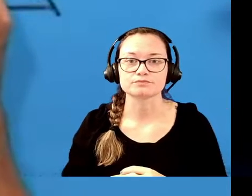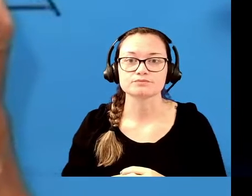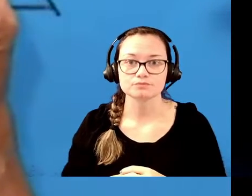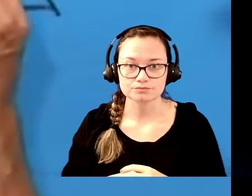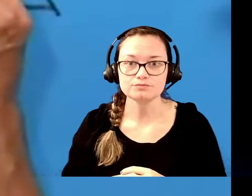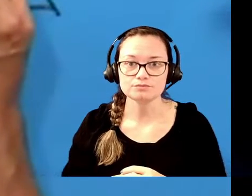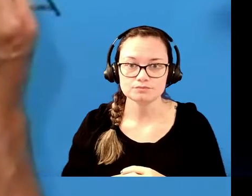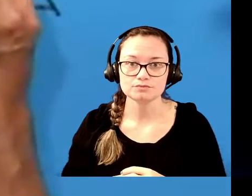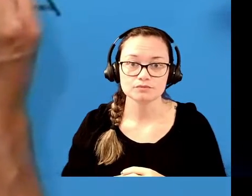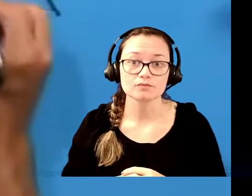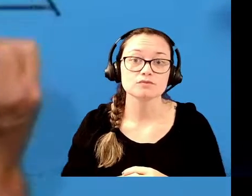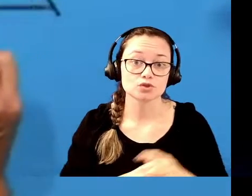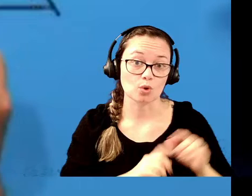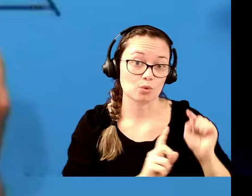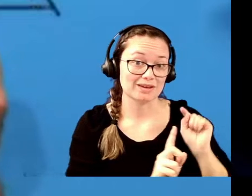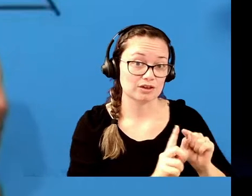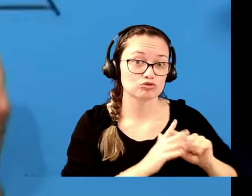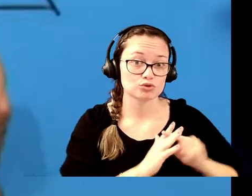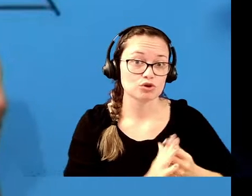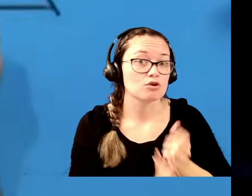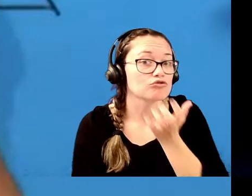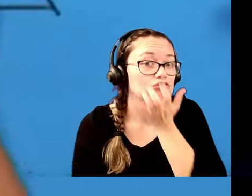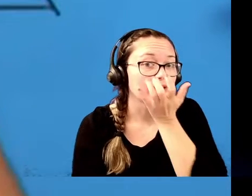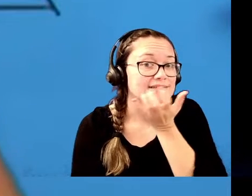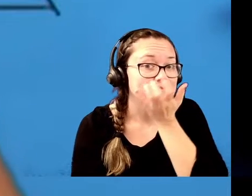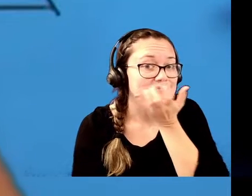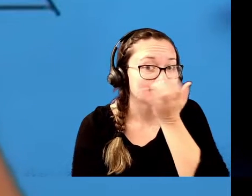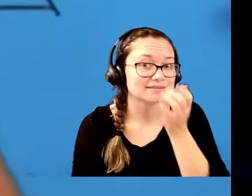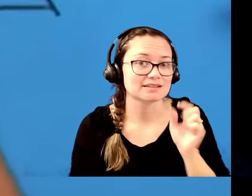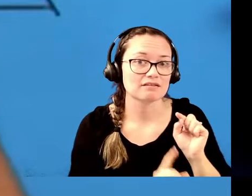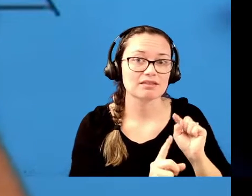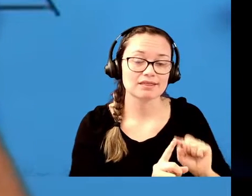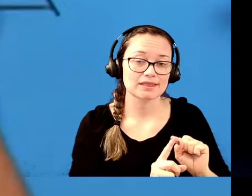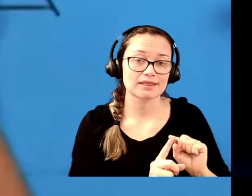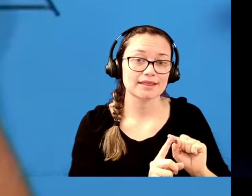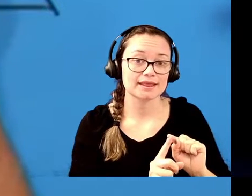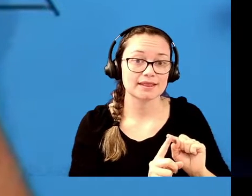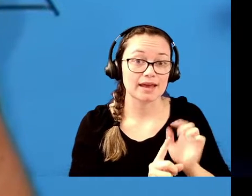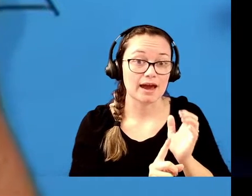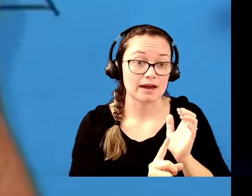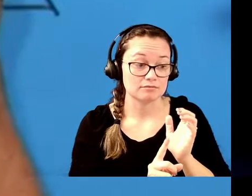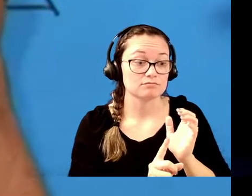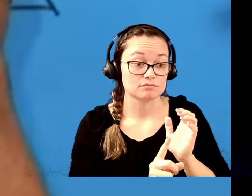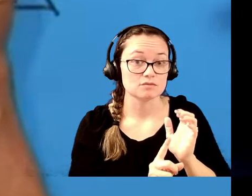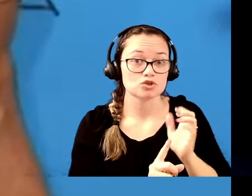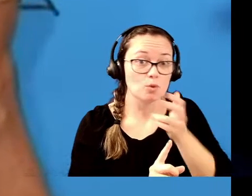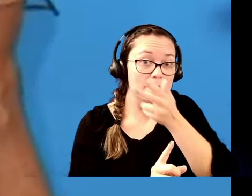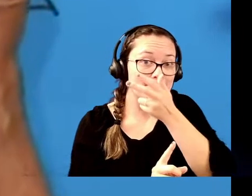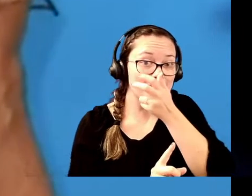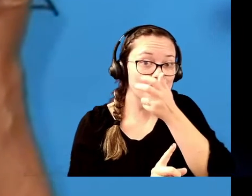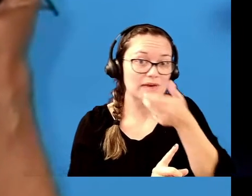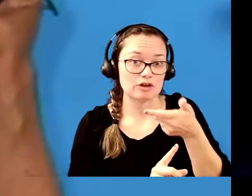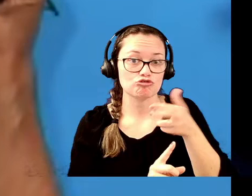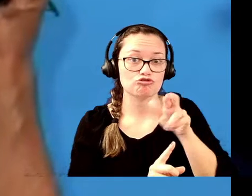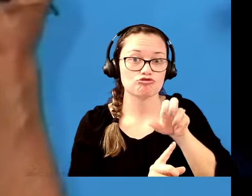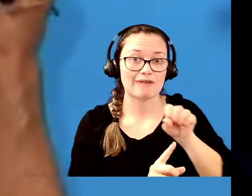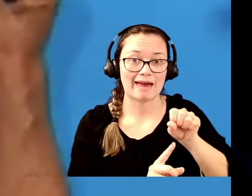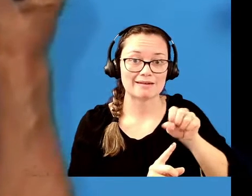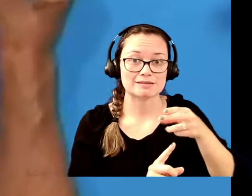We'll start with some grass. And we'll say that that grass is eaten by a